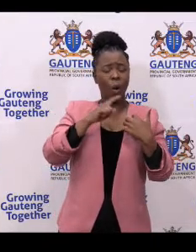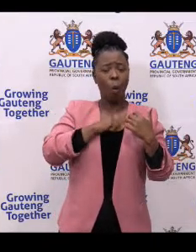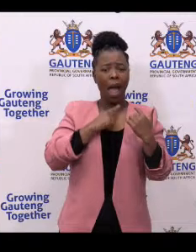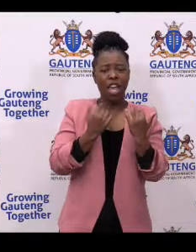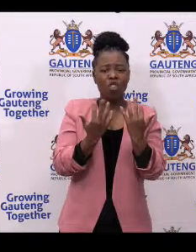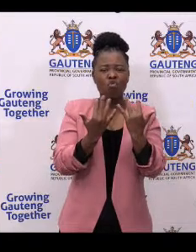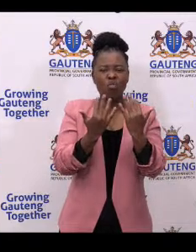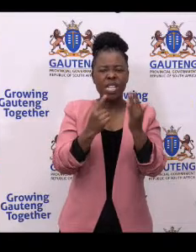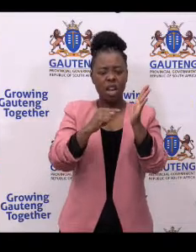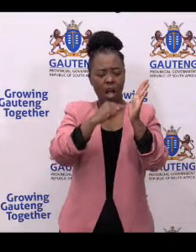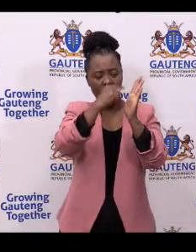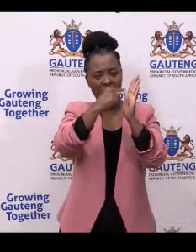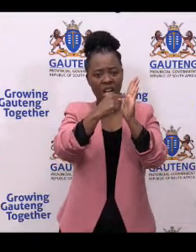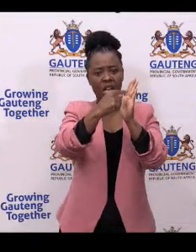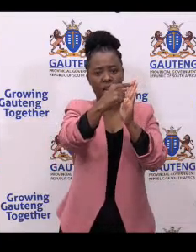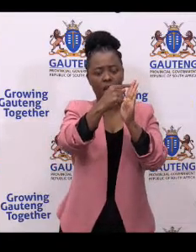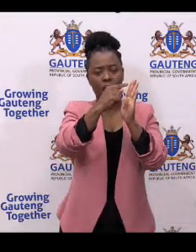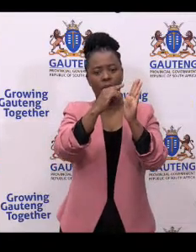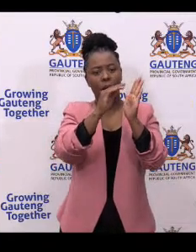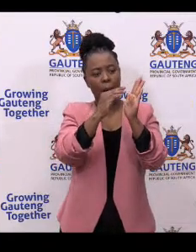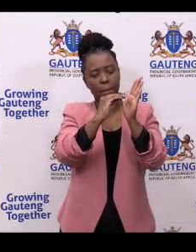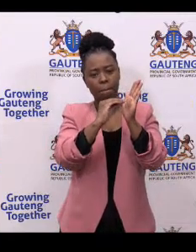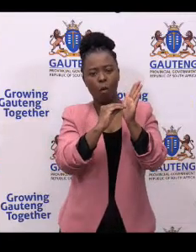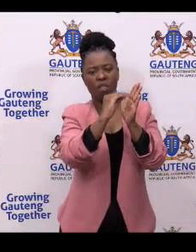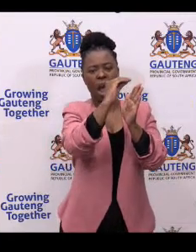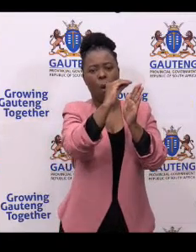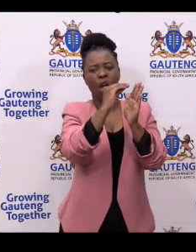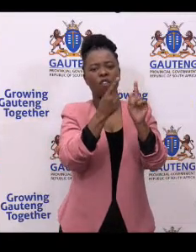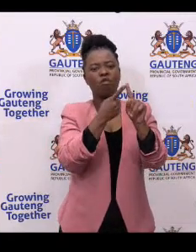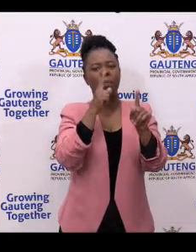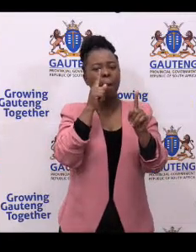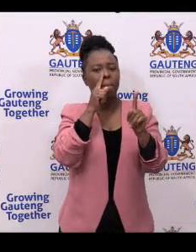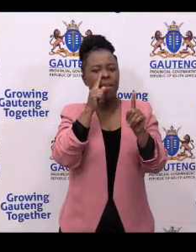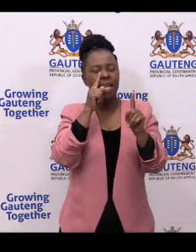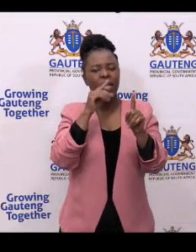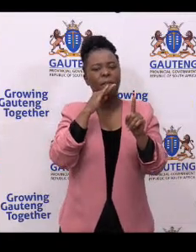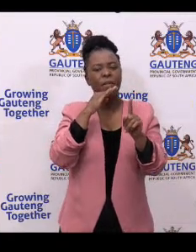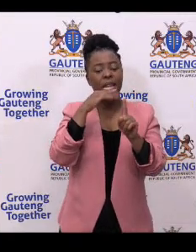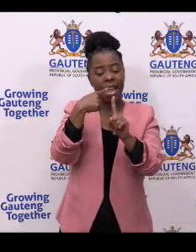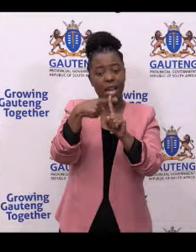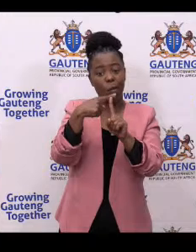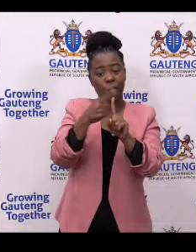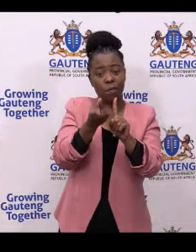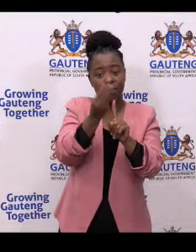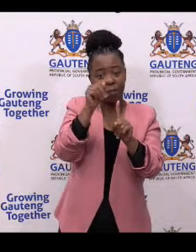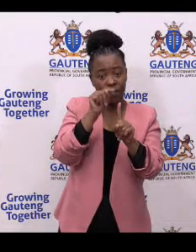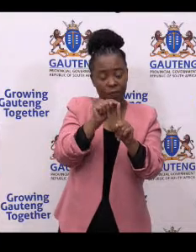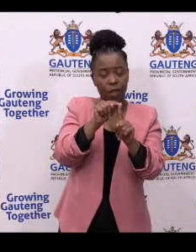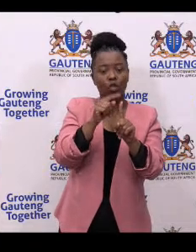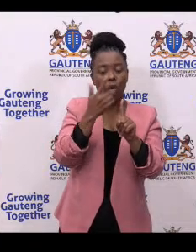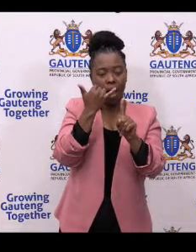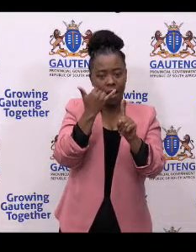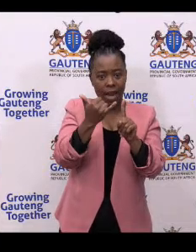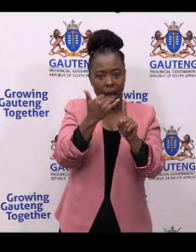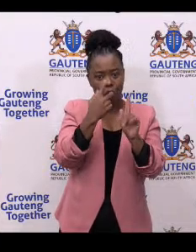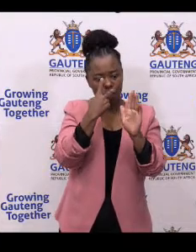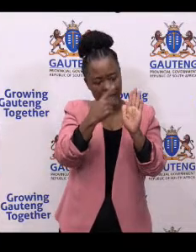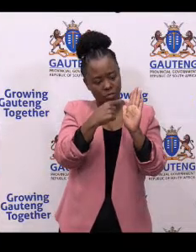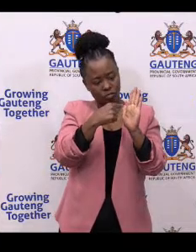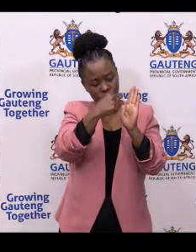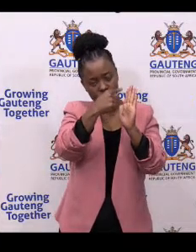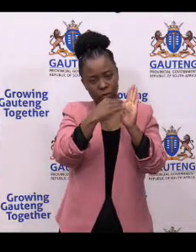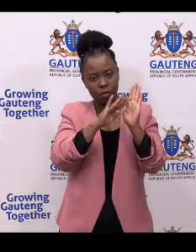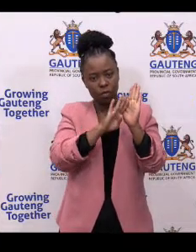moving away from the pink graph being the active cases, And now you see that it started now to